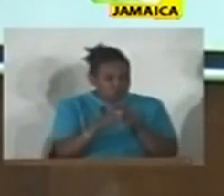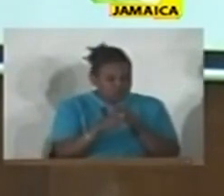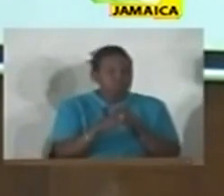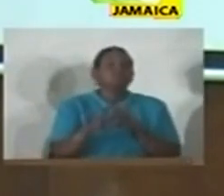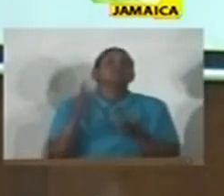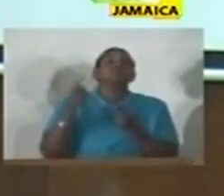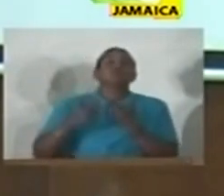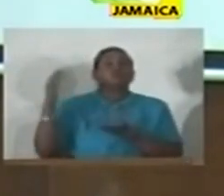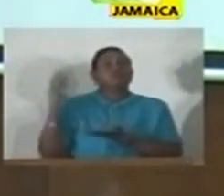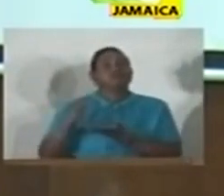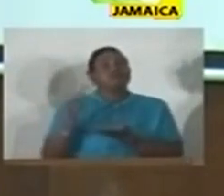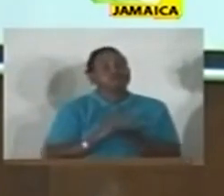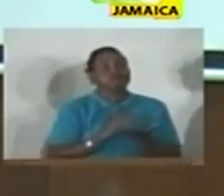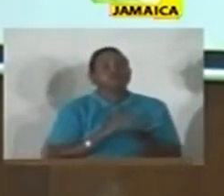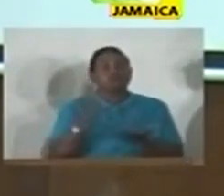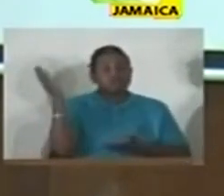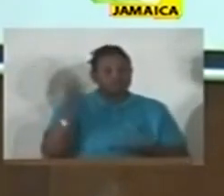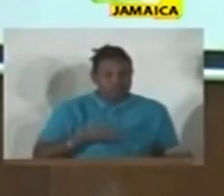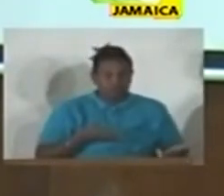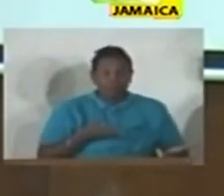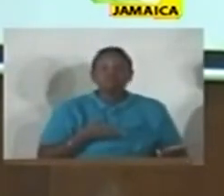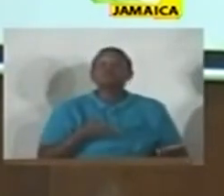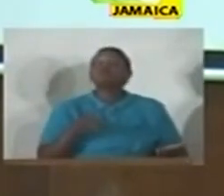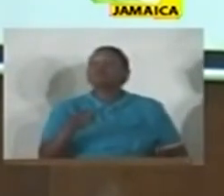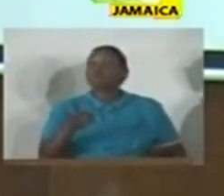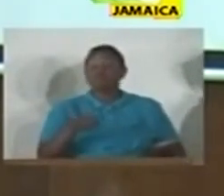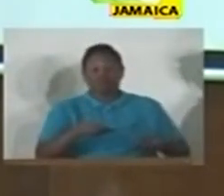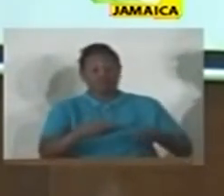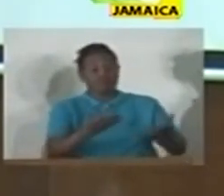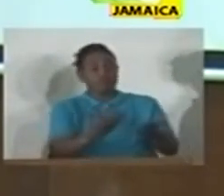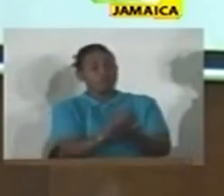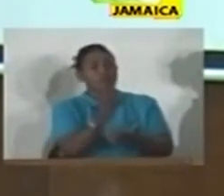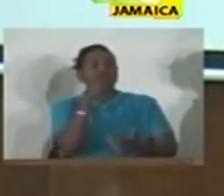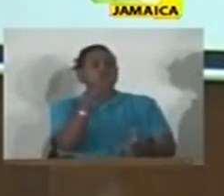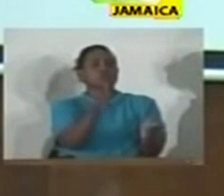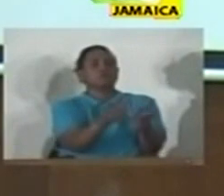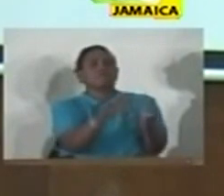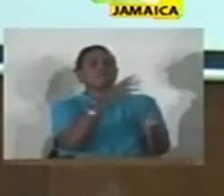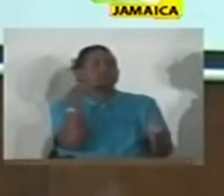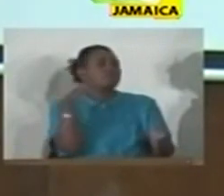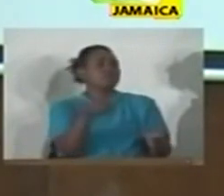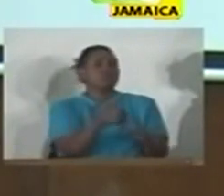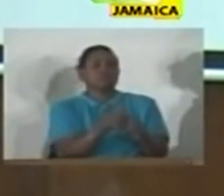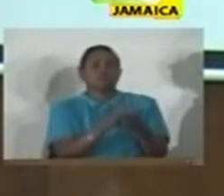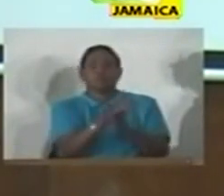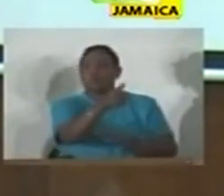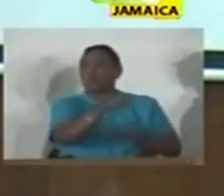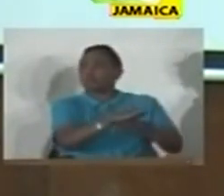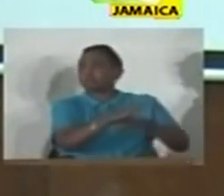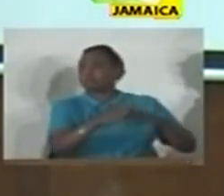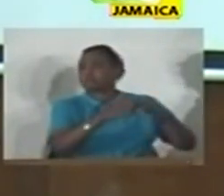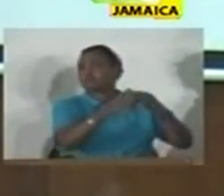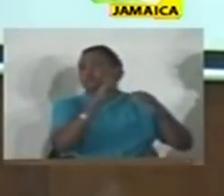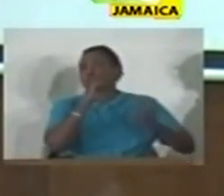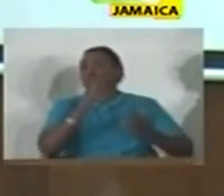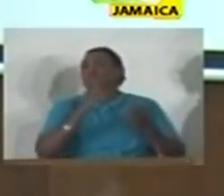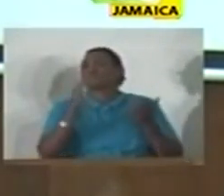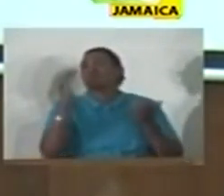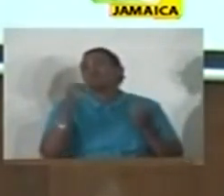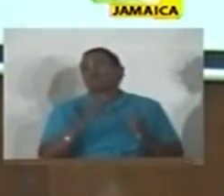for the small farmers to become entrepreneurs. It will help eliminate glut and shortage of produce.